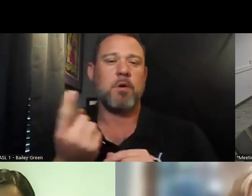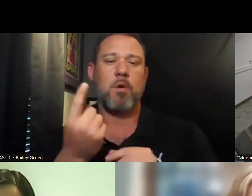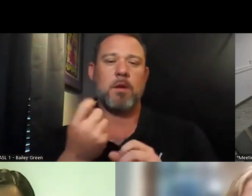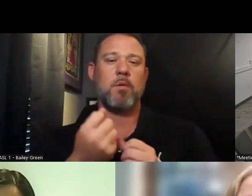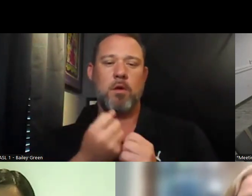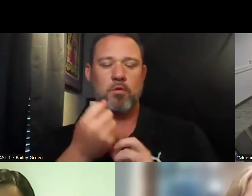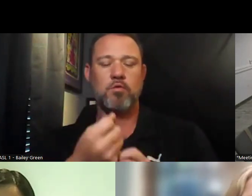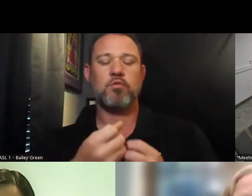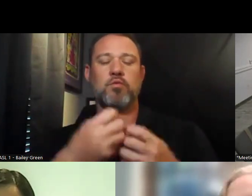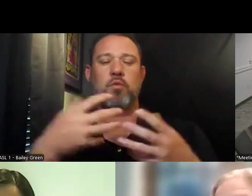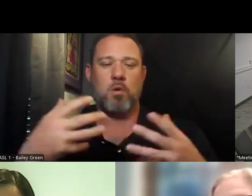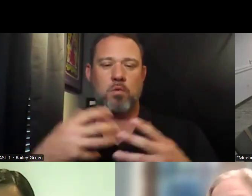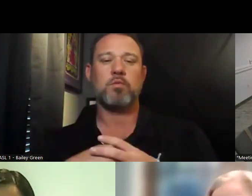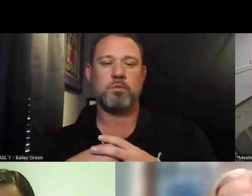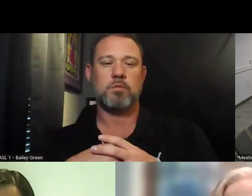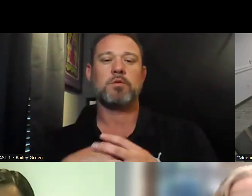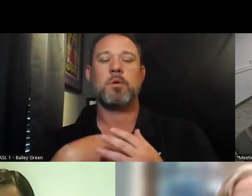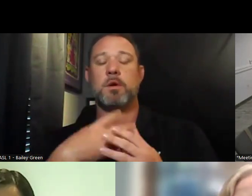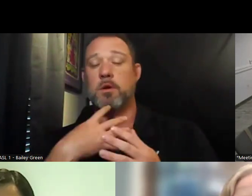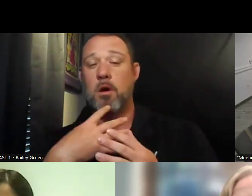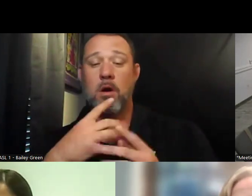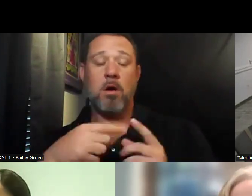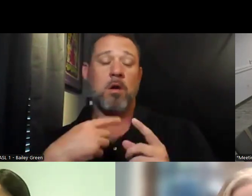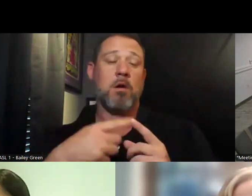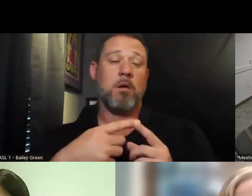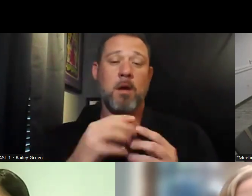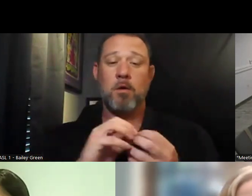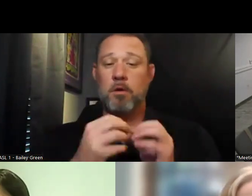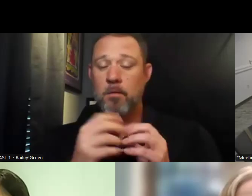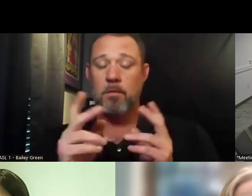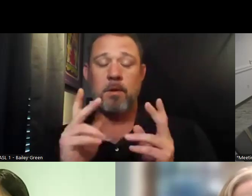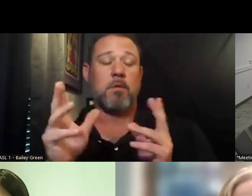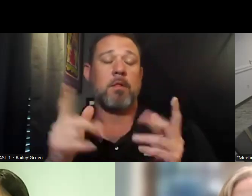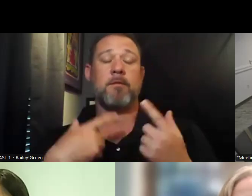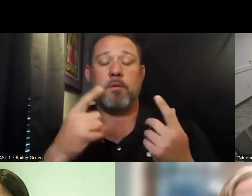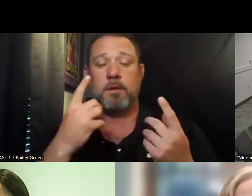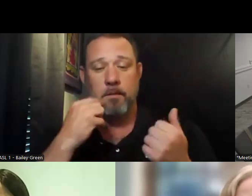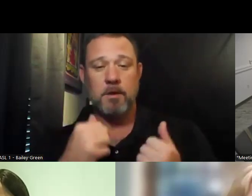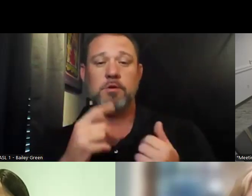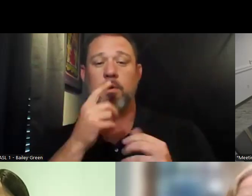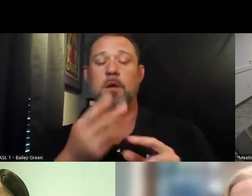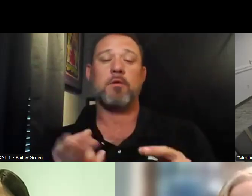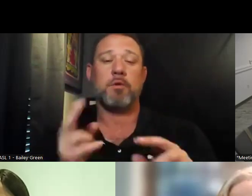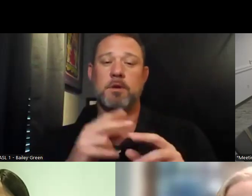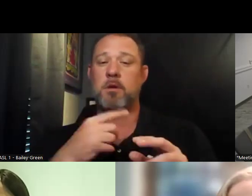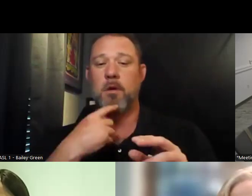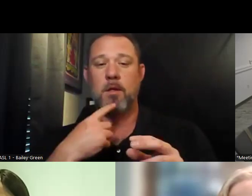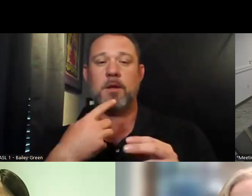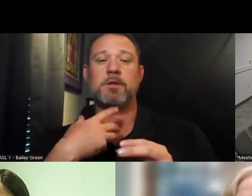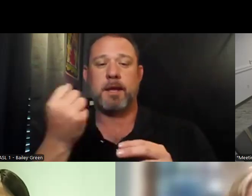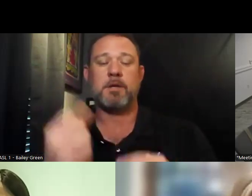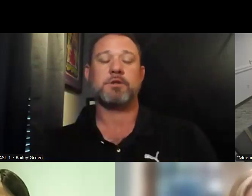grow. So we talk all the time about how numbers of people living with Alzheimer's and dementia are going to increase because our population is